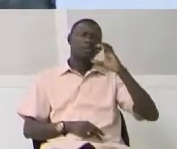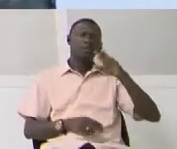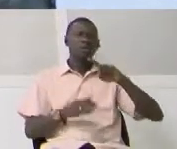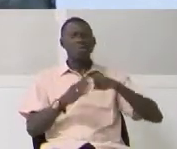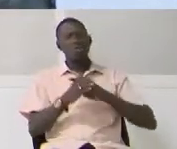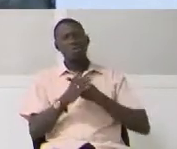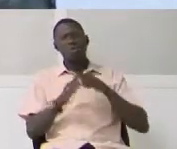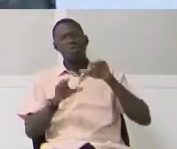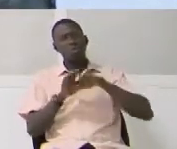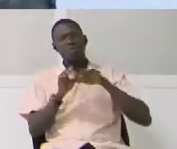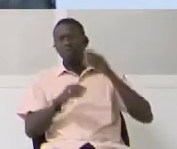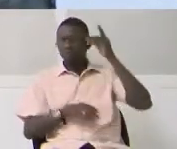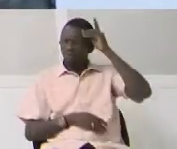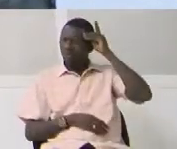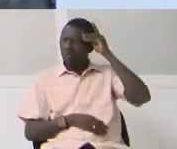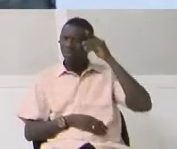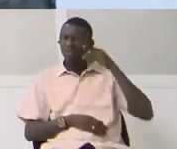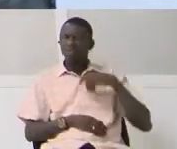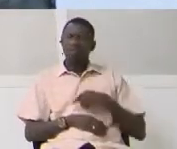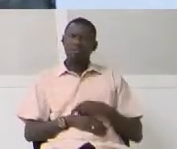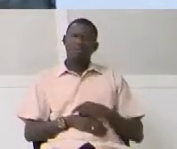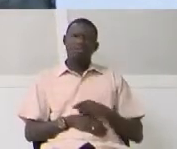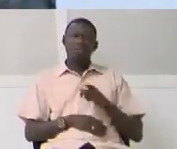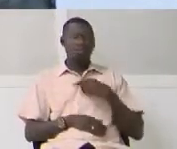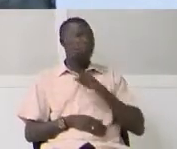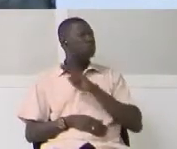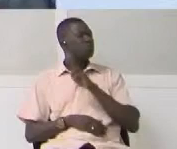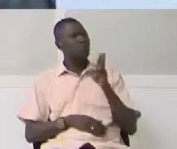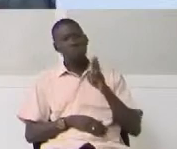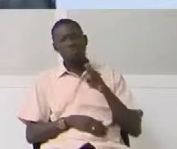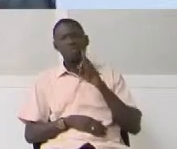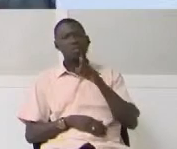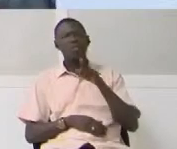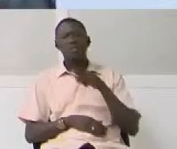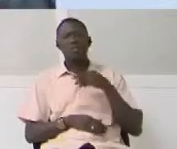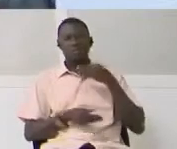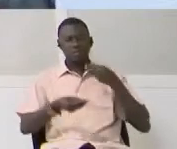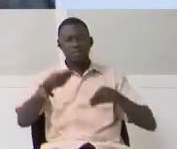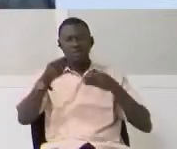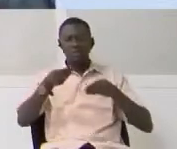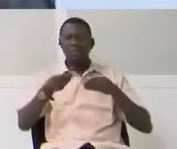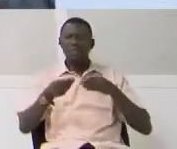So good time did you get there, madam? When the time came, I went.